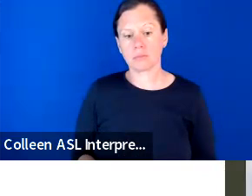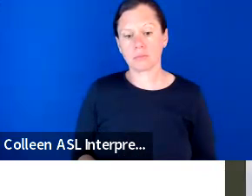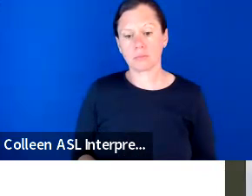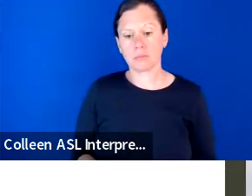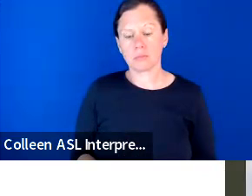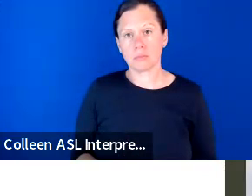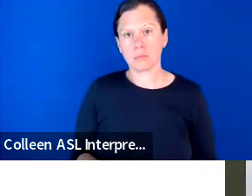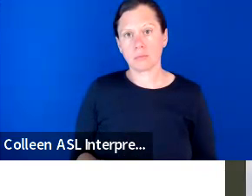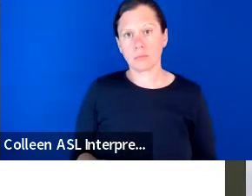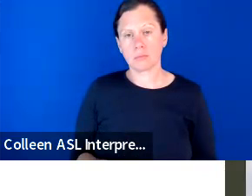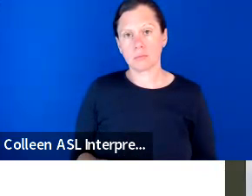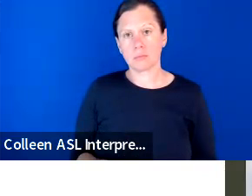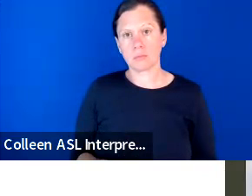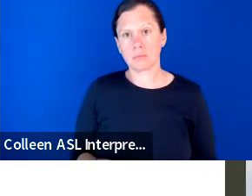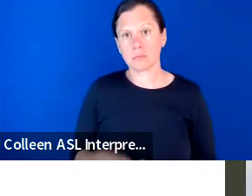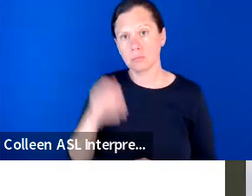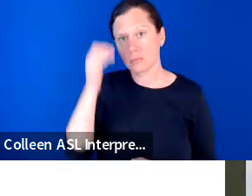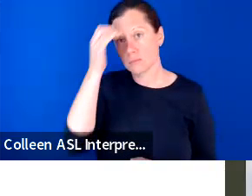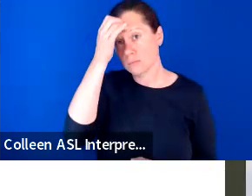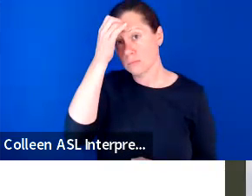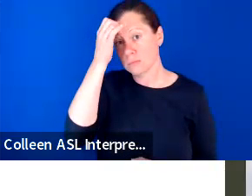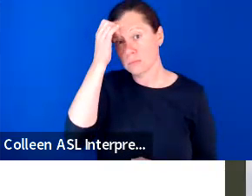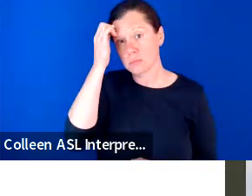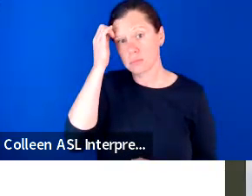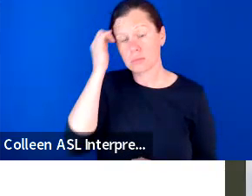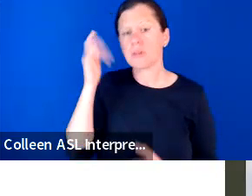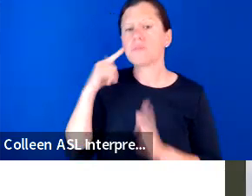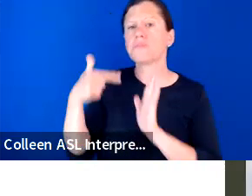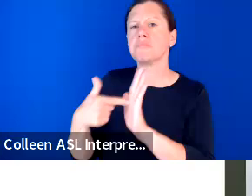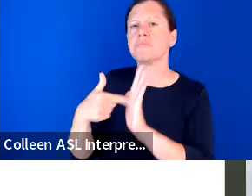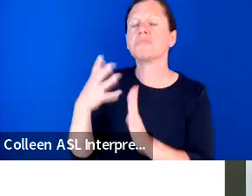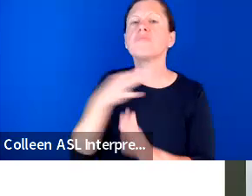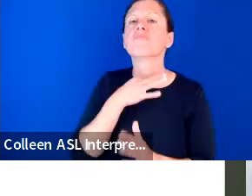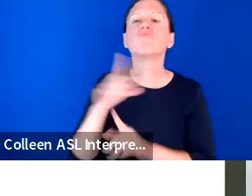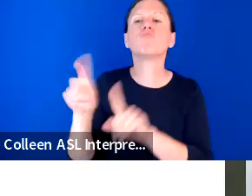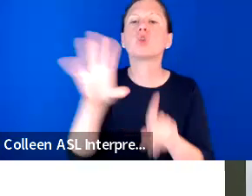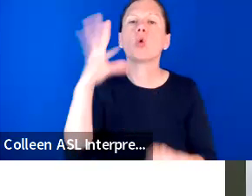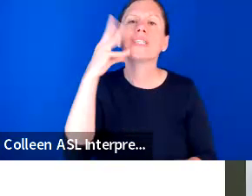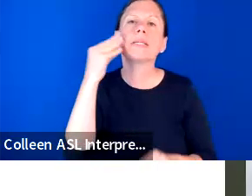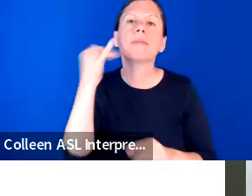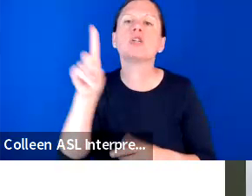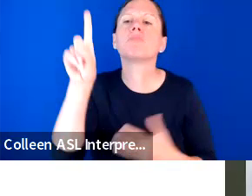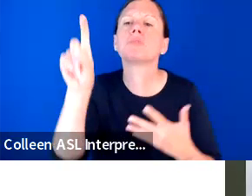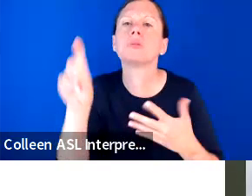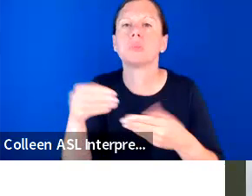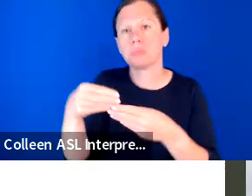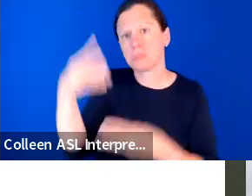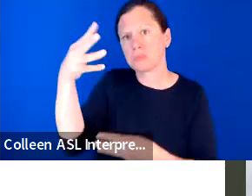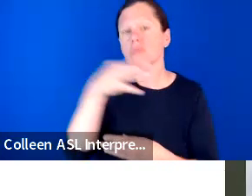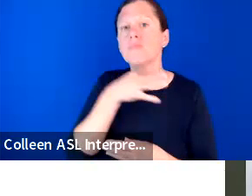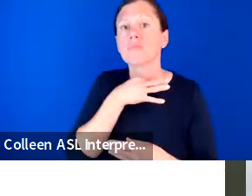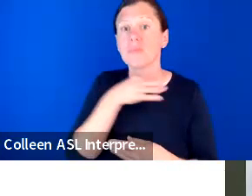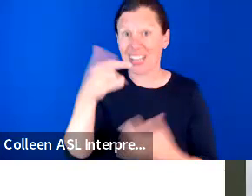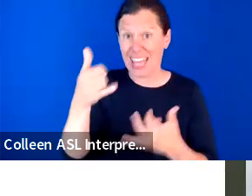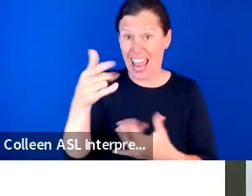So I'm going to go ahead and start a poll about experience with long-term care and caregiving. If you joined by computer or the